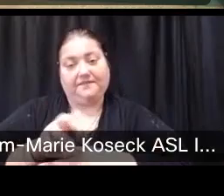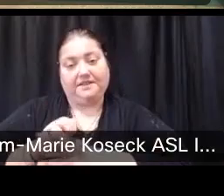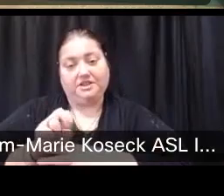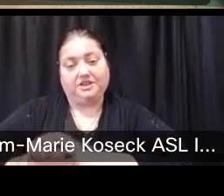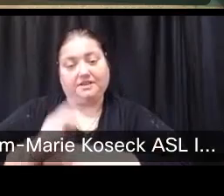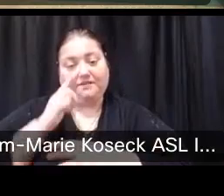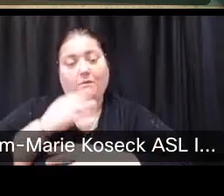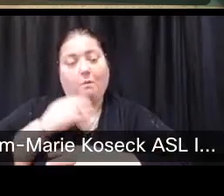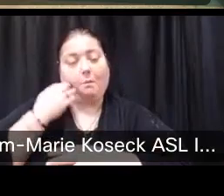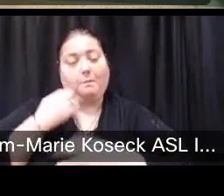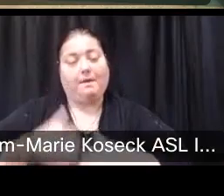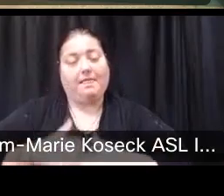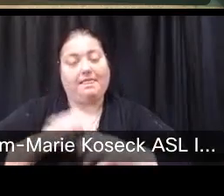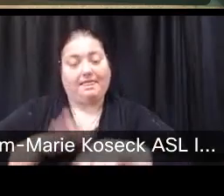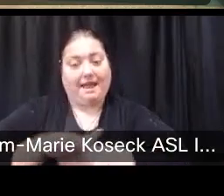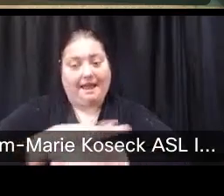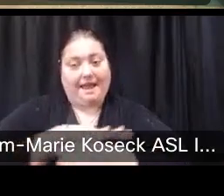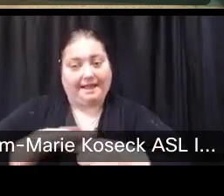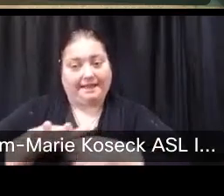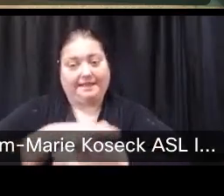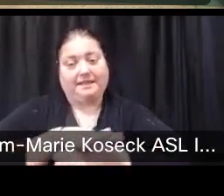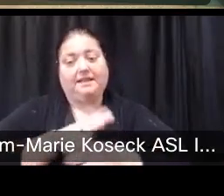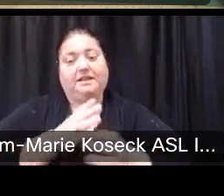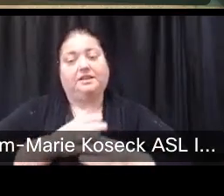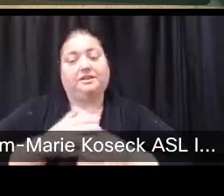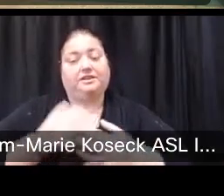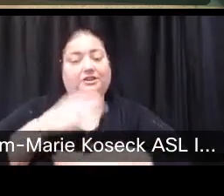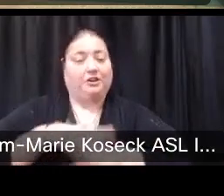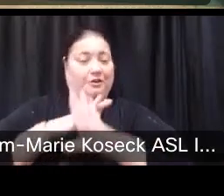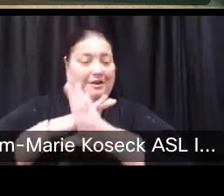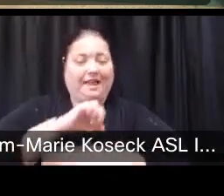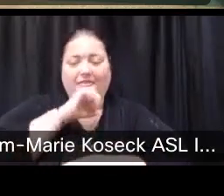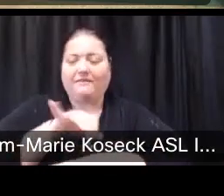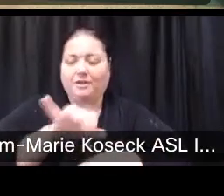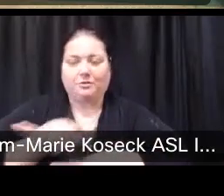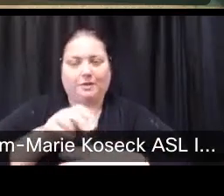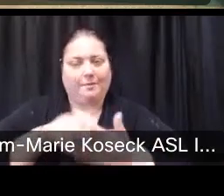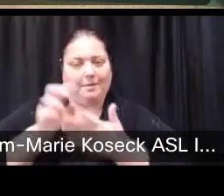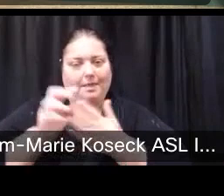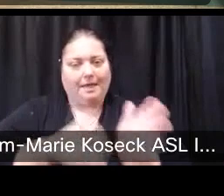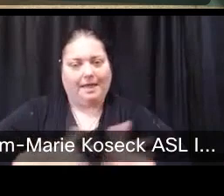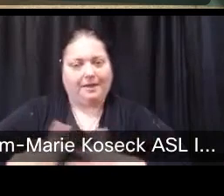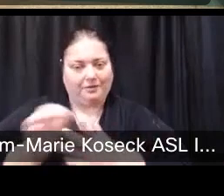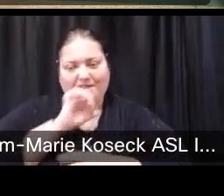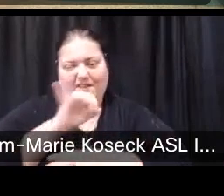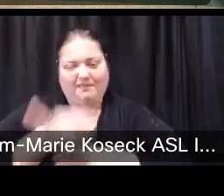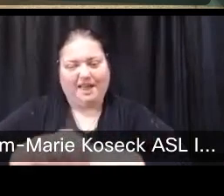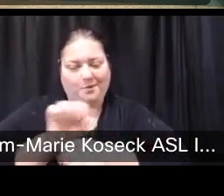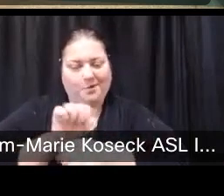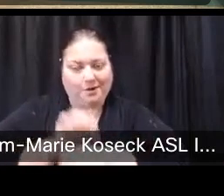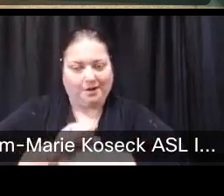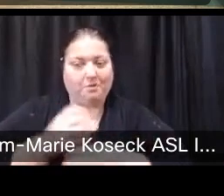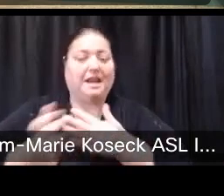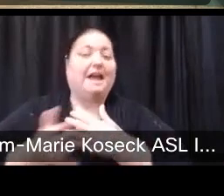with. Because planners love doing that stuff. Sure. Sure. Well, I mean, we'll take whatever free resources we can